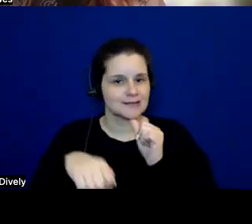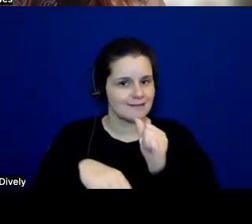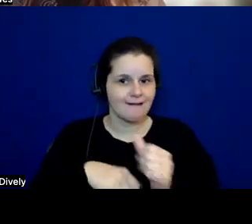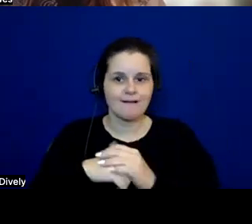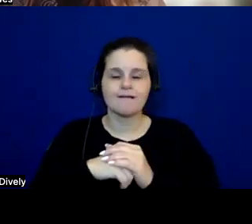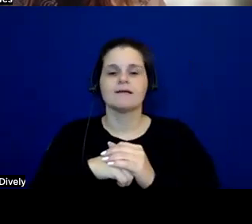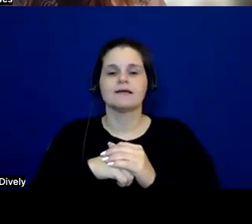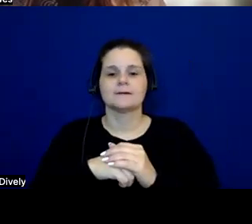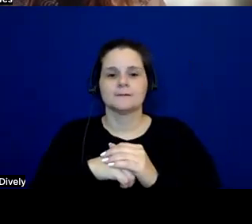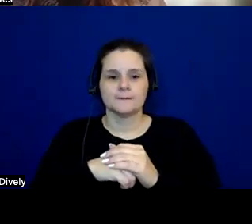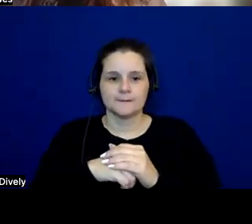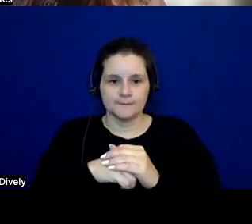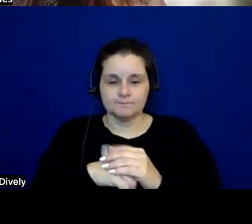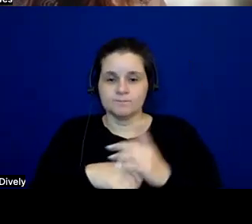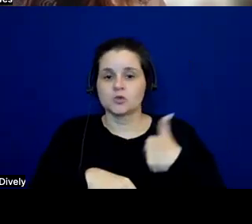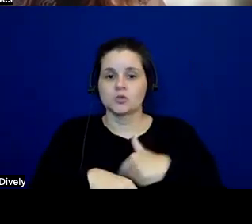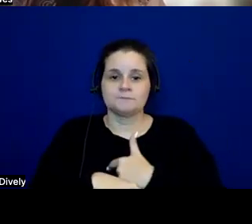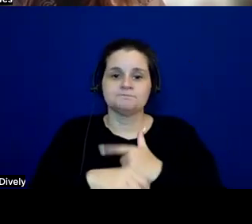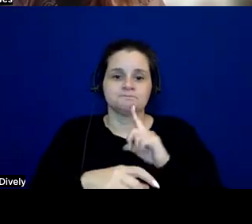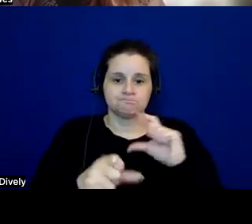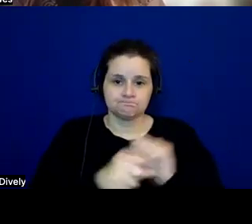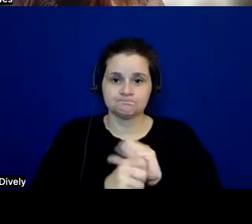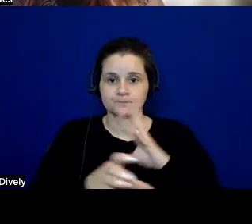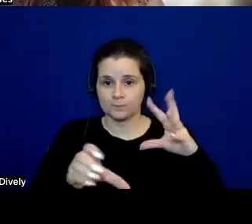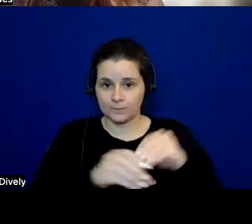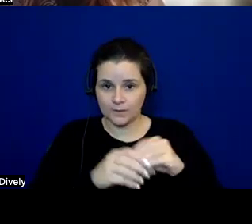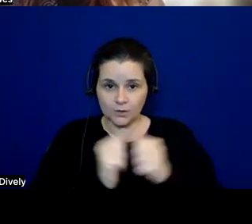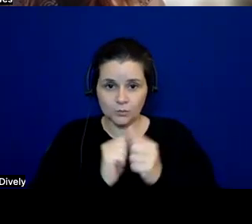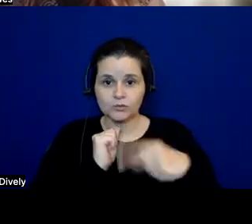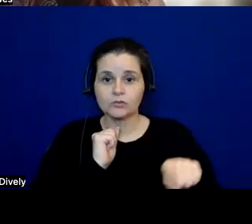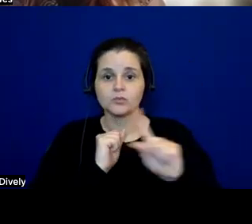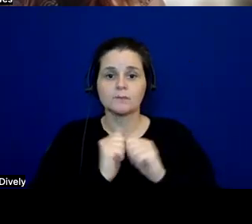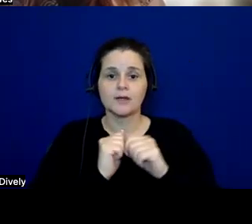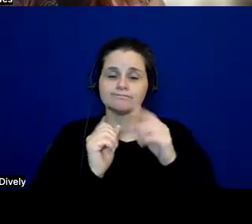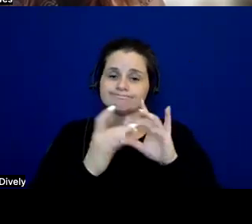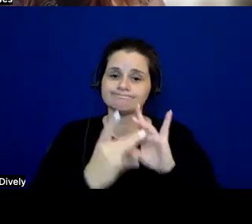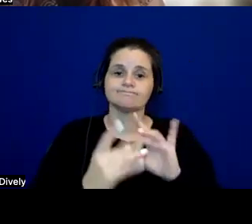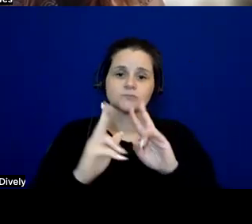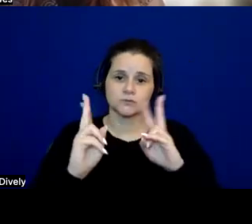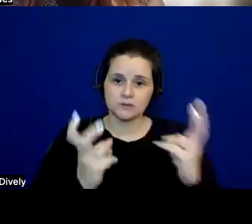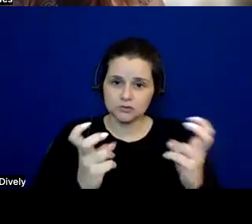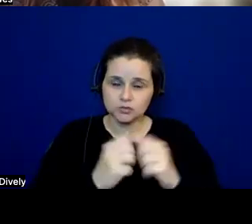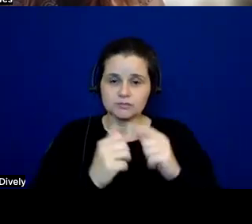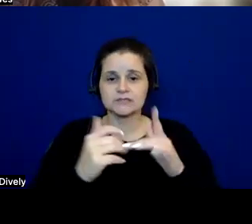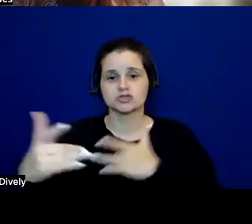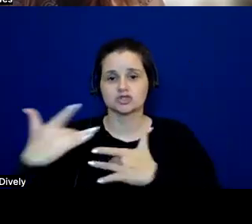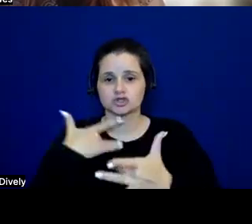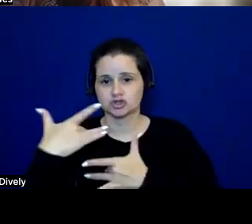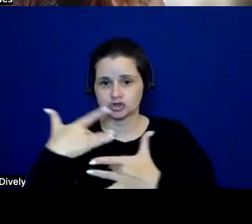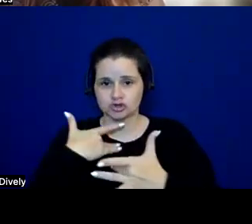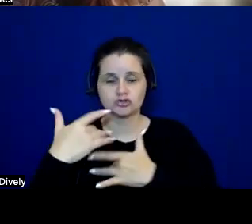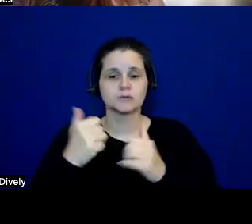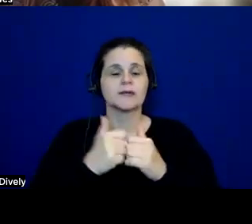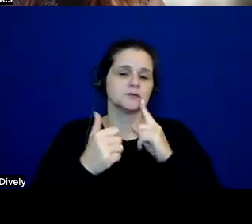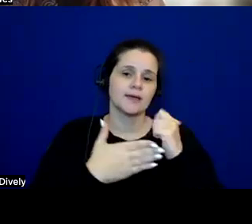And so we certainly would like to engage with you all around these issues, around these concerns, and to help